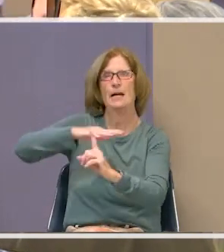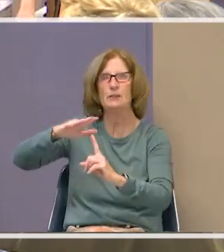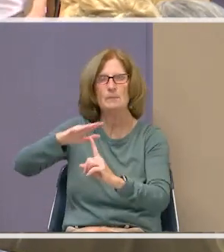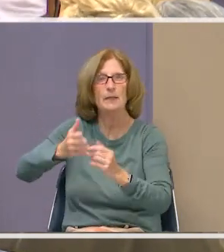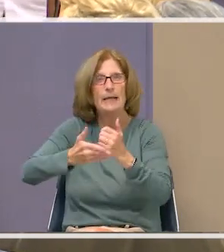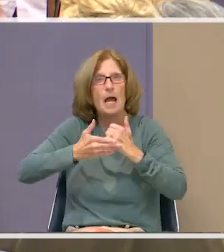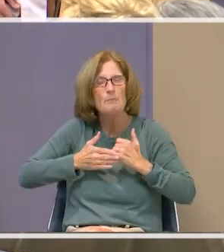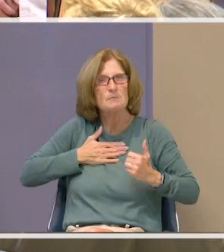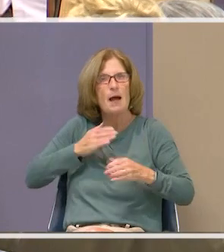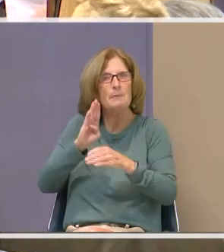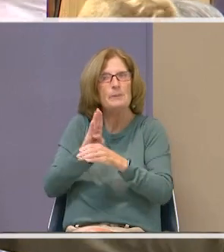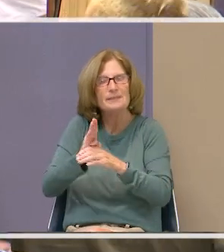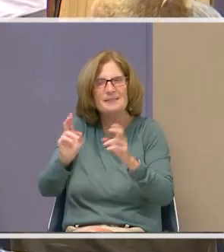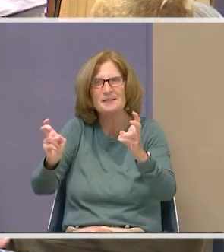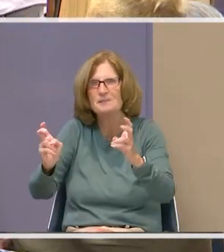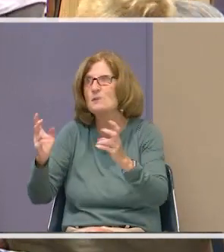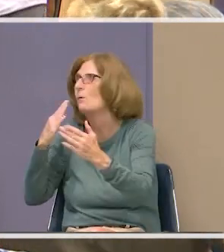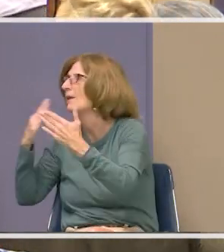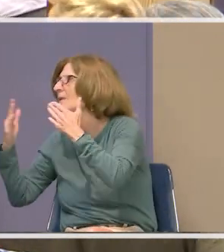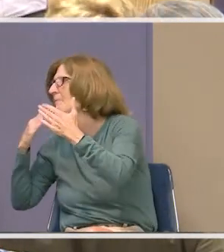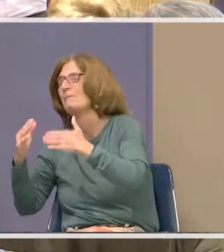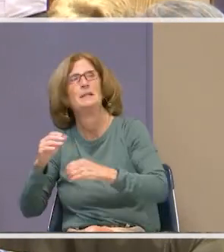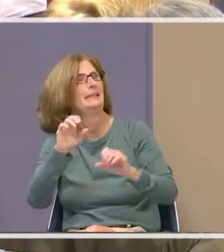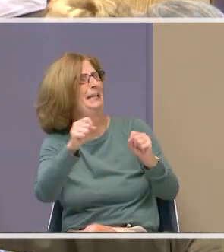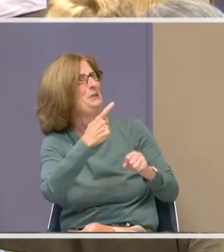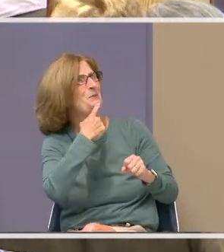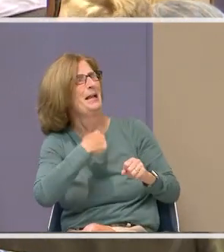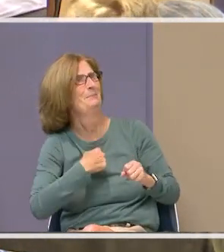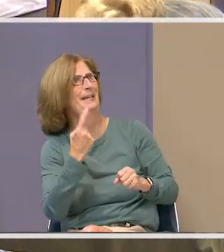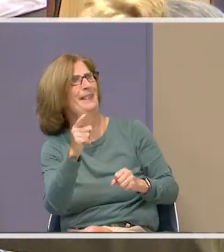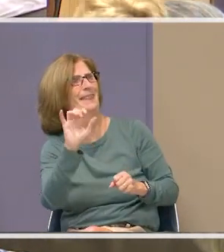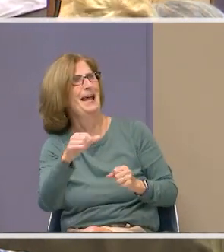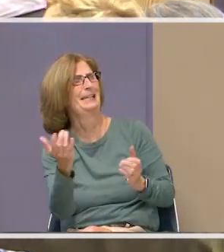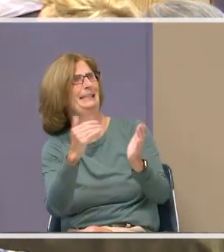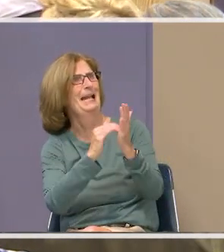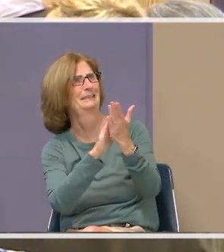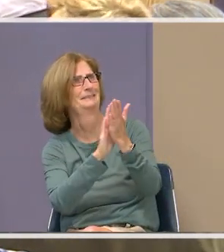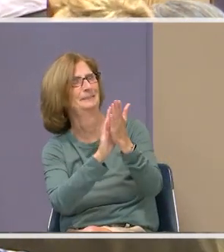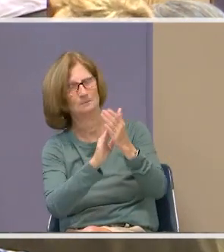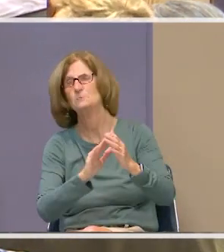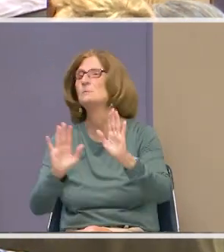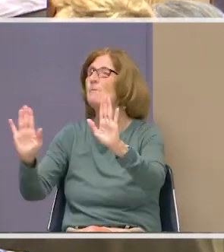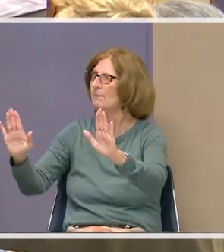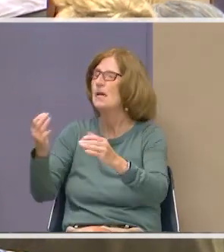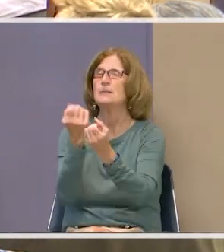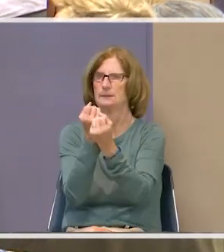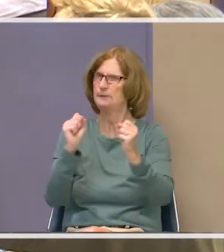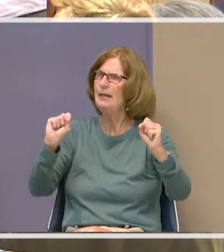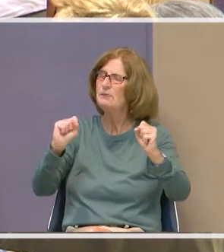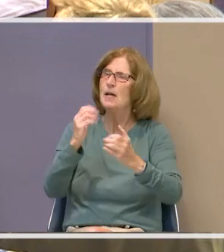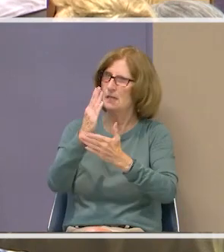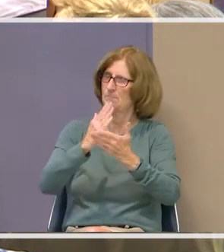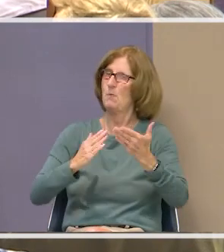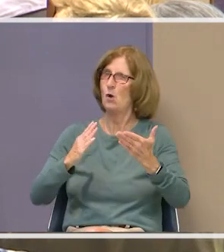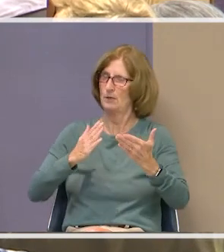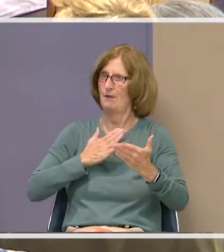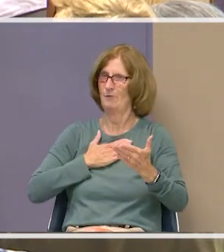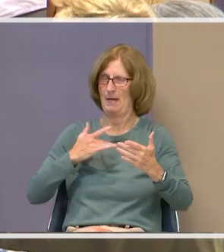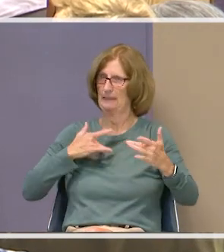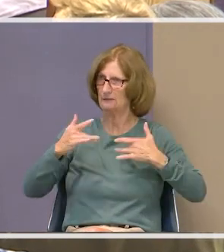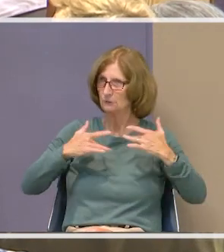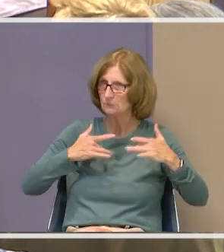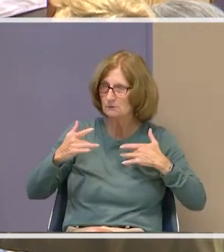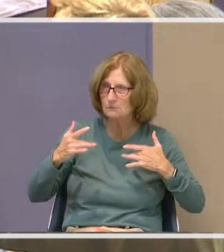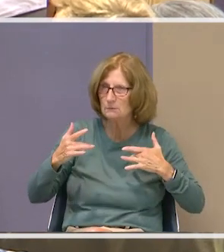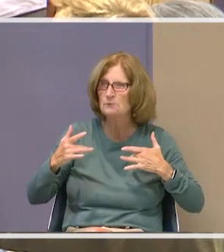but whatever it is, that is, so the safety at the corner is part of my bread and butter, and